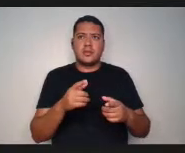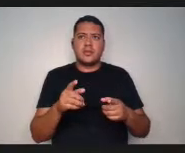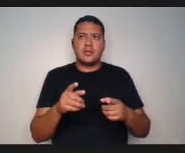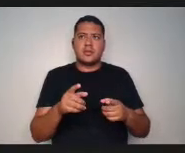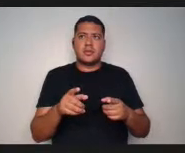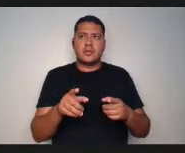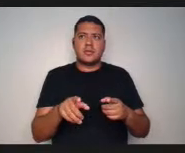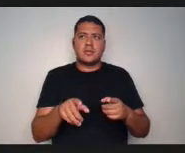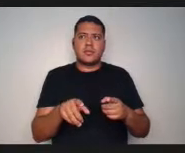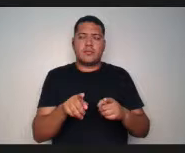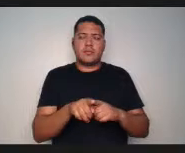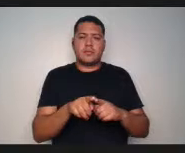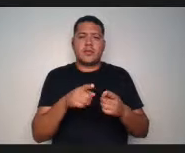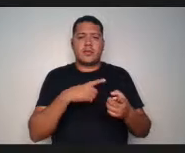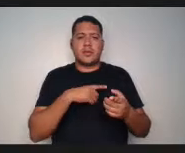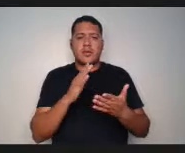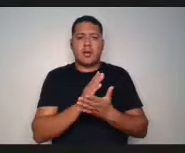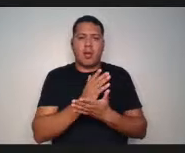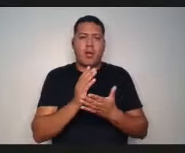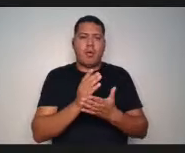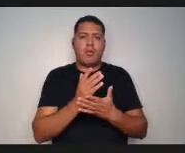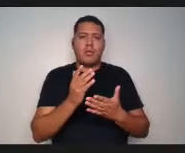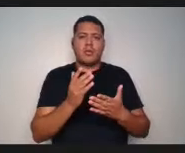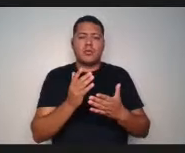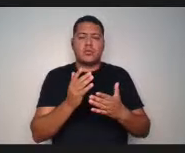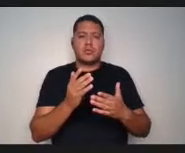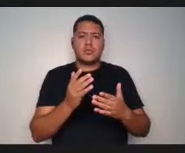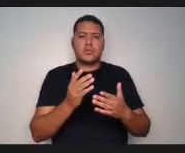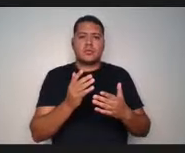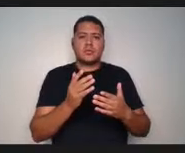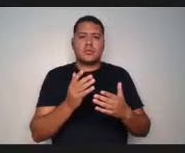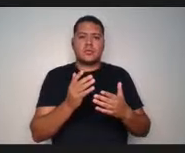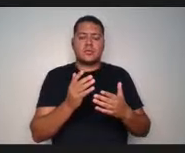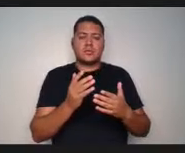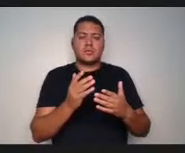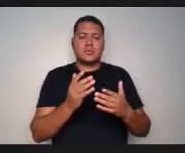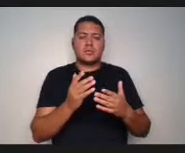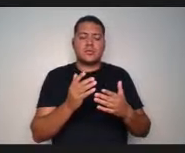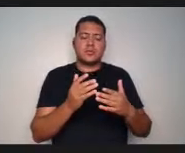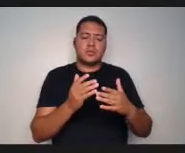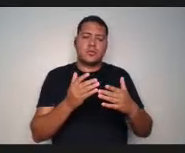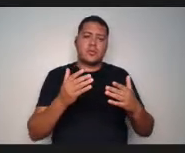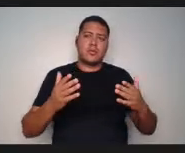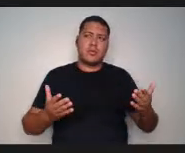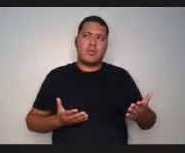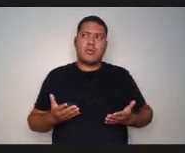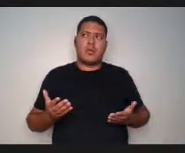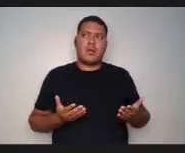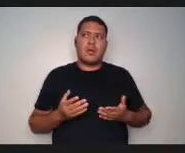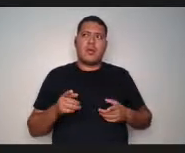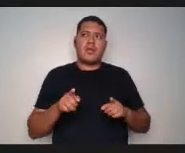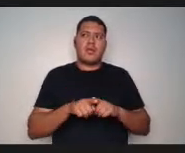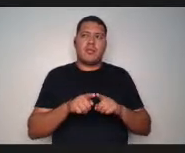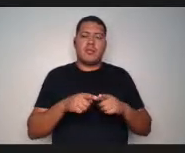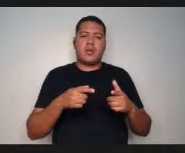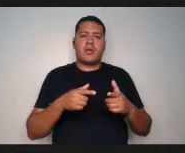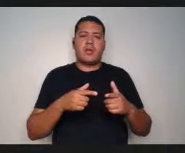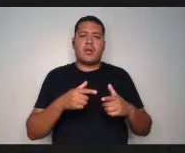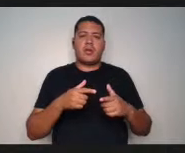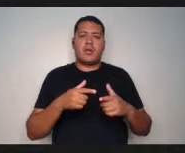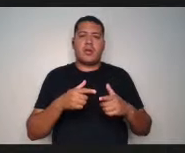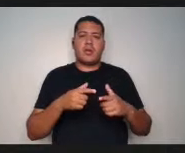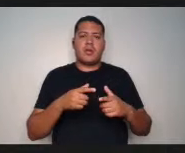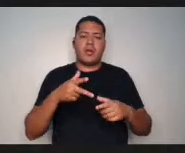completely, so gas and driving maintenance was something that improved, as well as food and eating out. Obviously that had